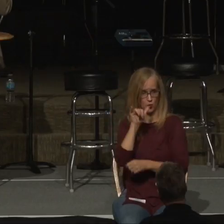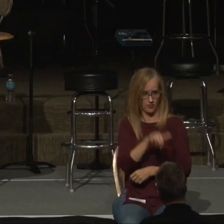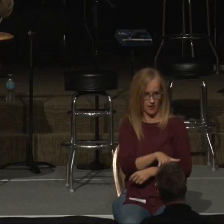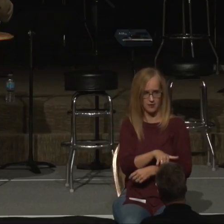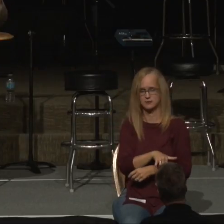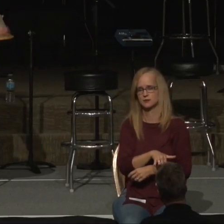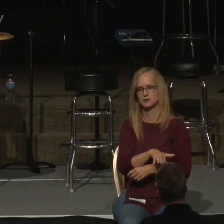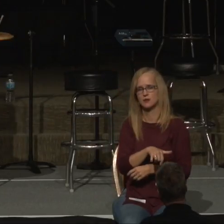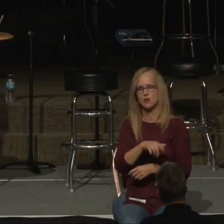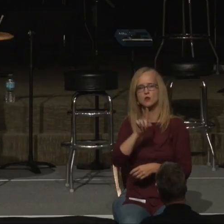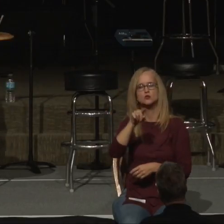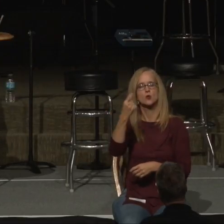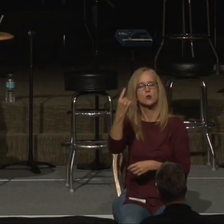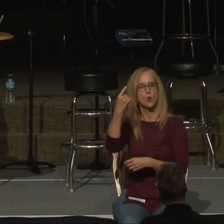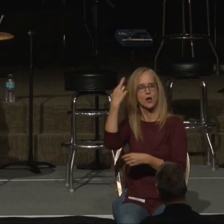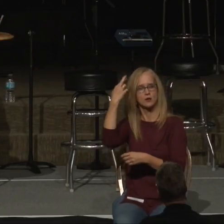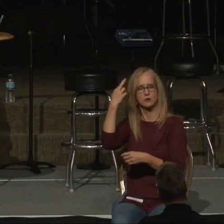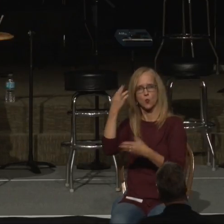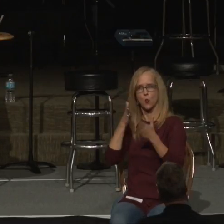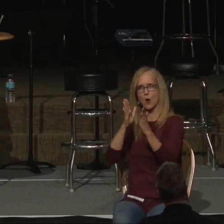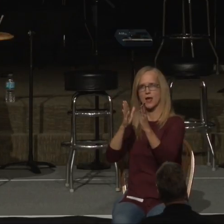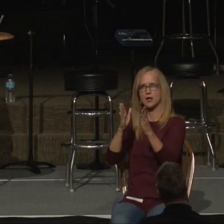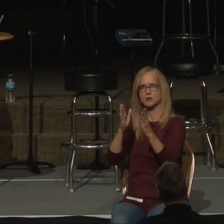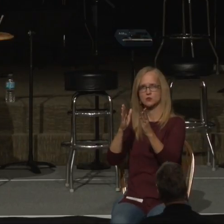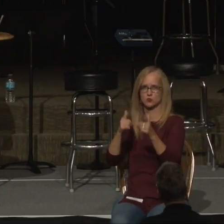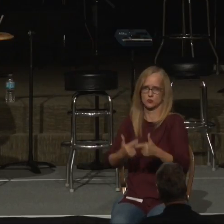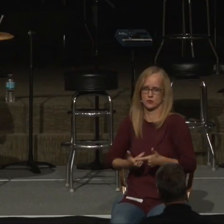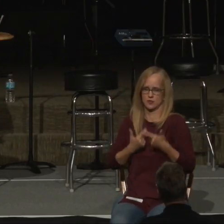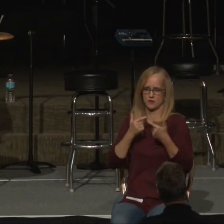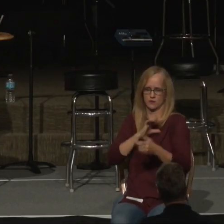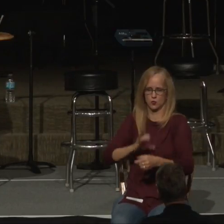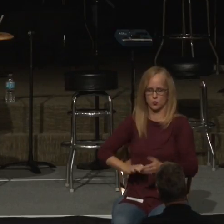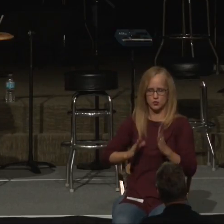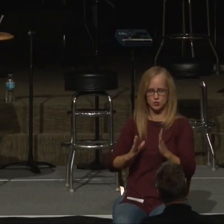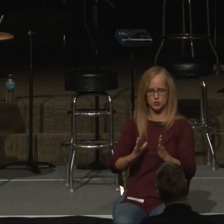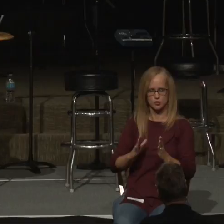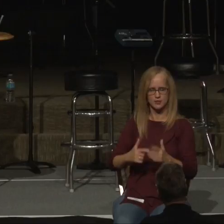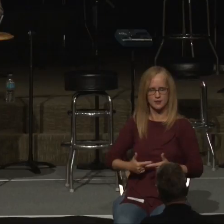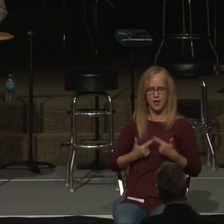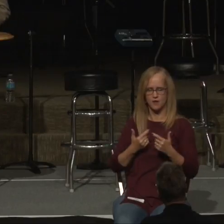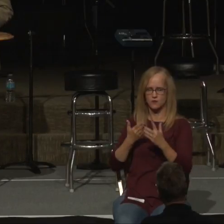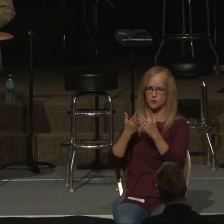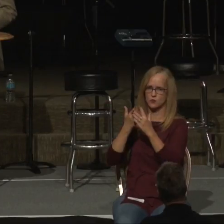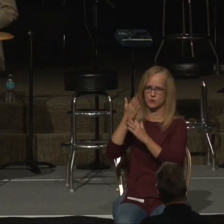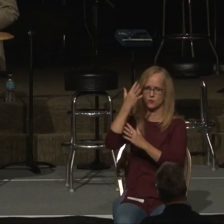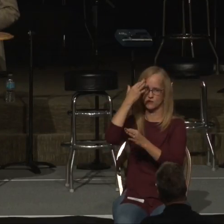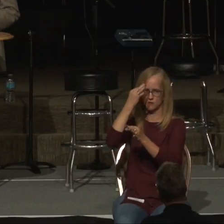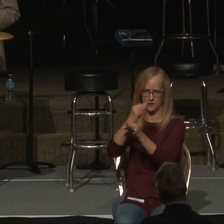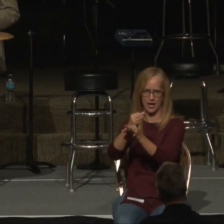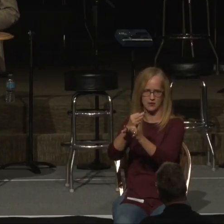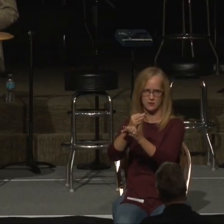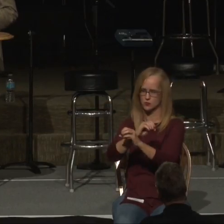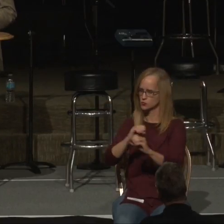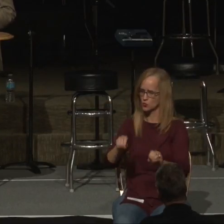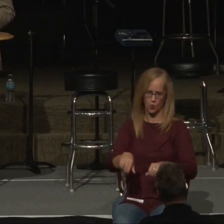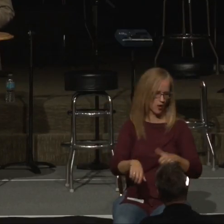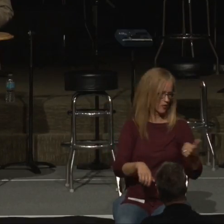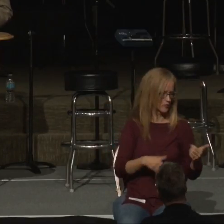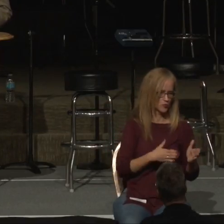Do you realize that there's only one way to live the Christian life? And that is by faith. There is no other